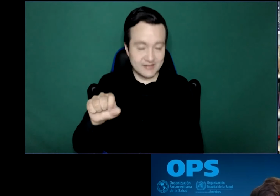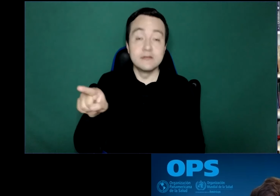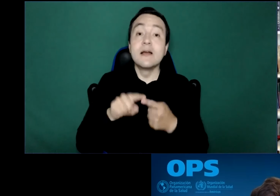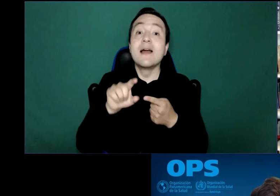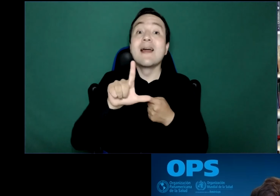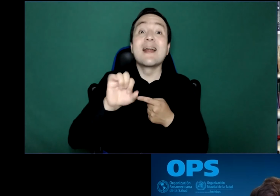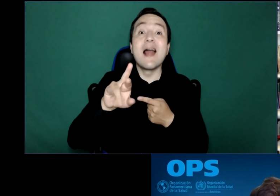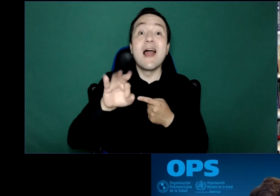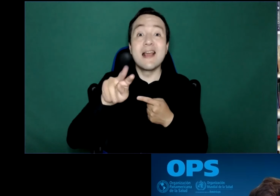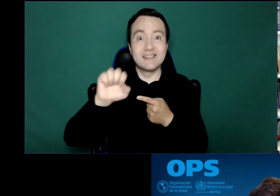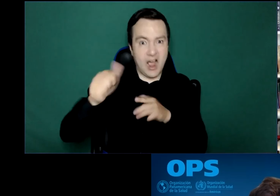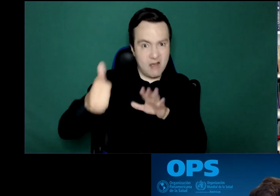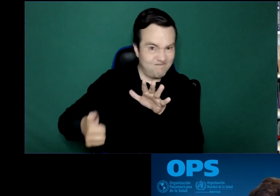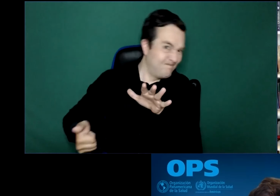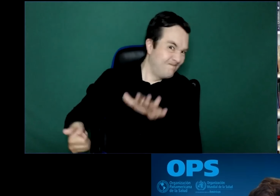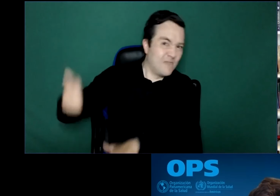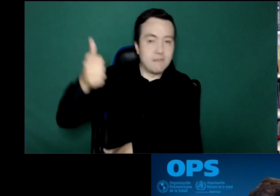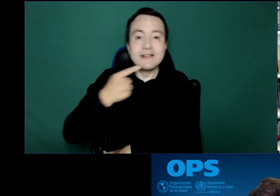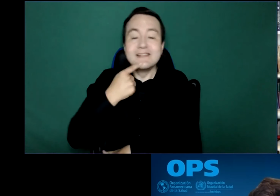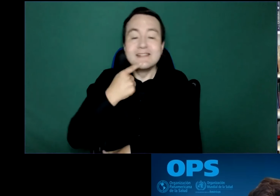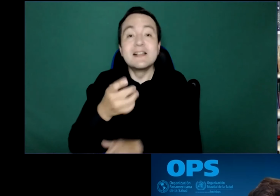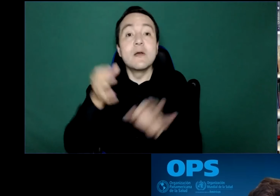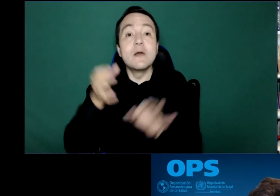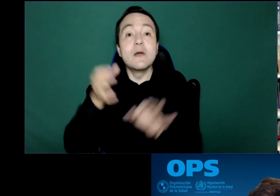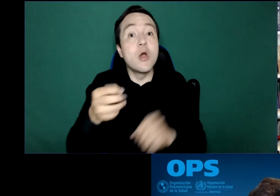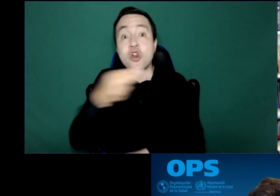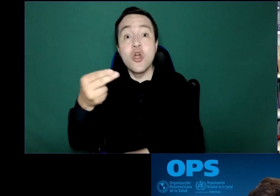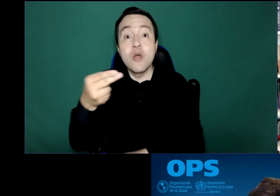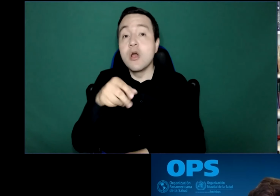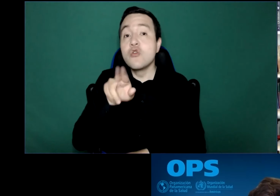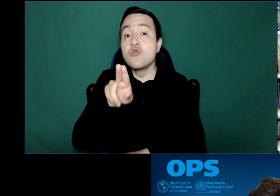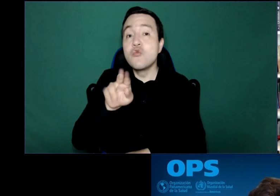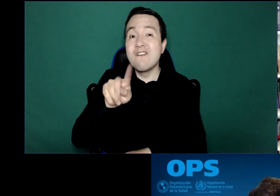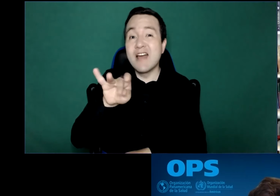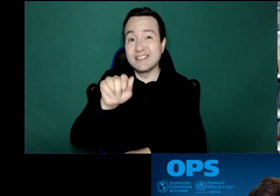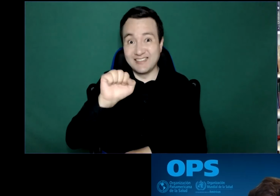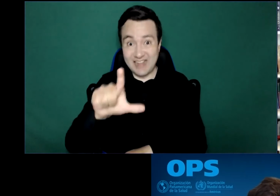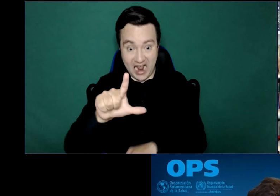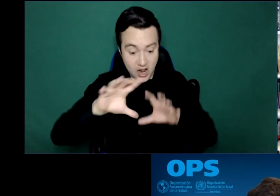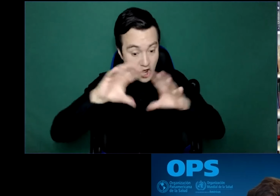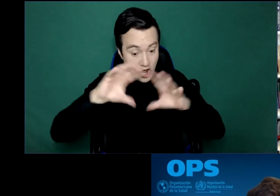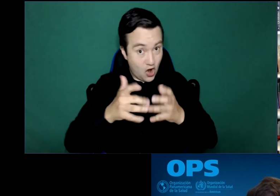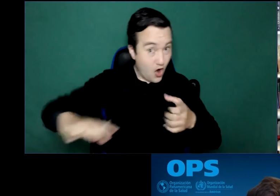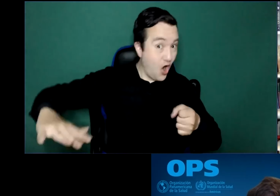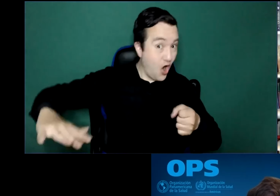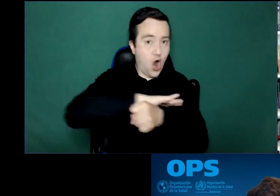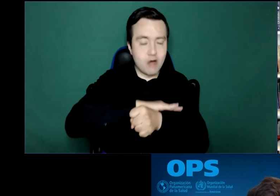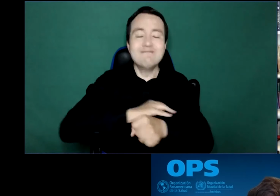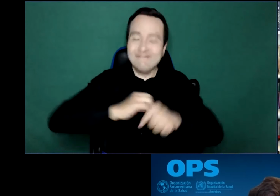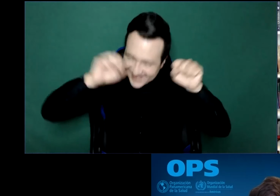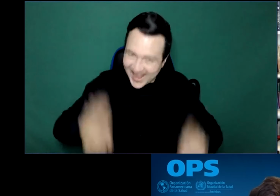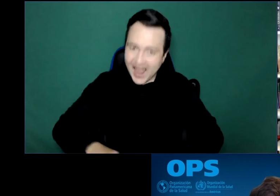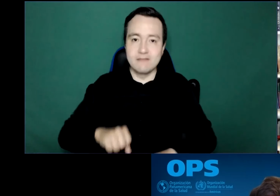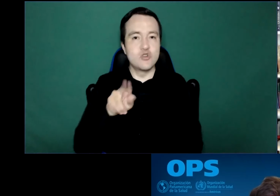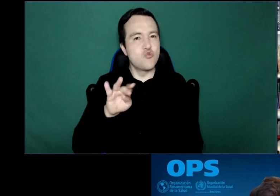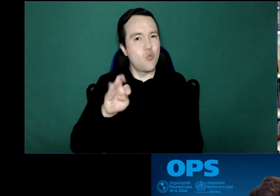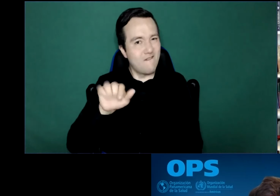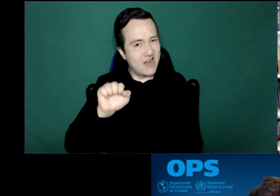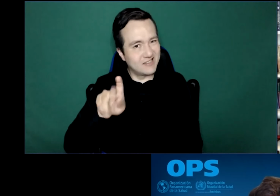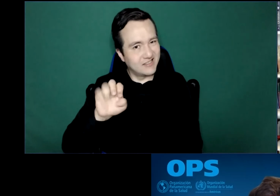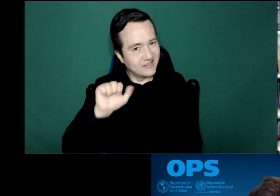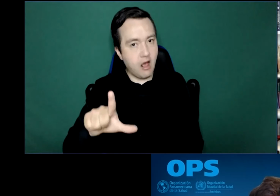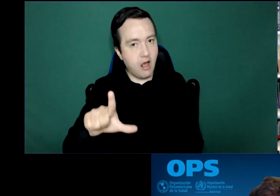let's make universal really mean universal. I leave you with these ideas, but the wealth